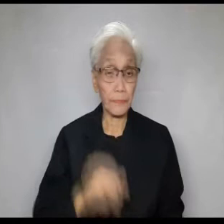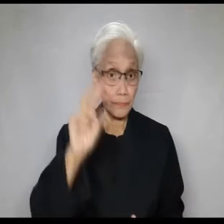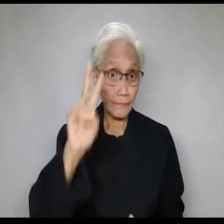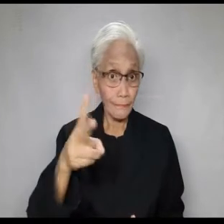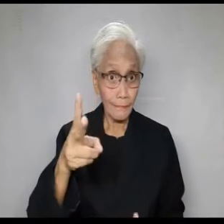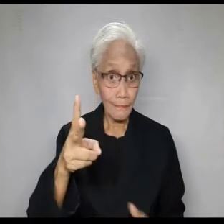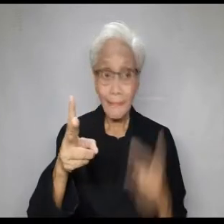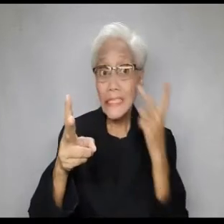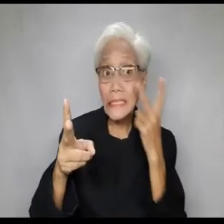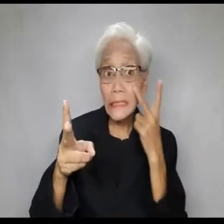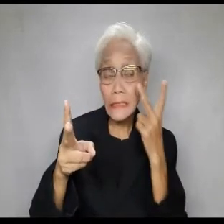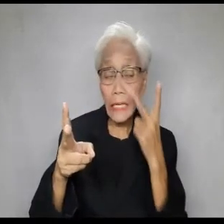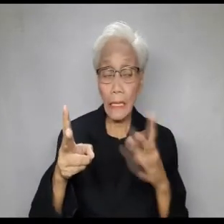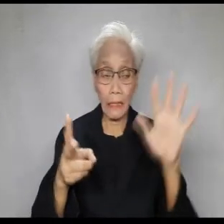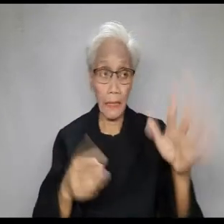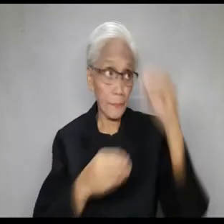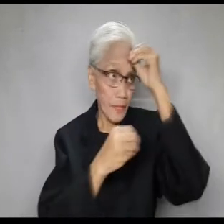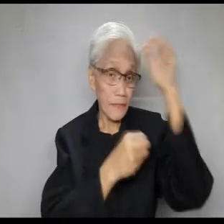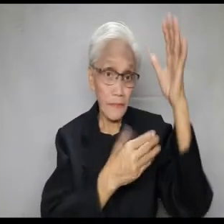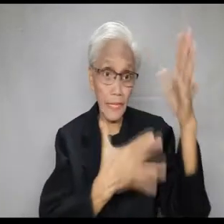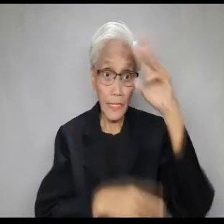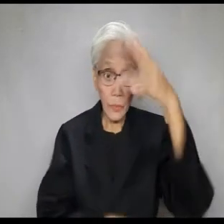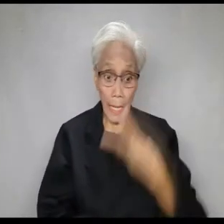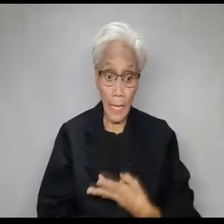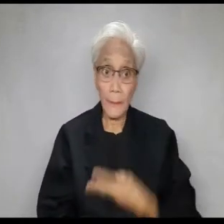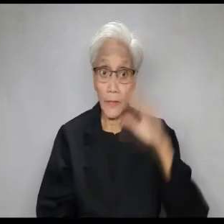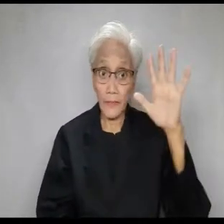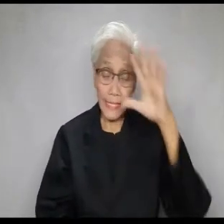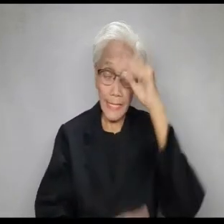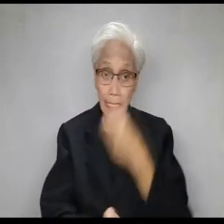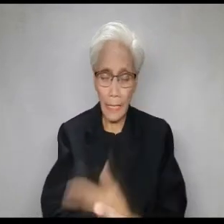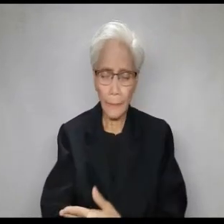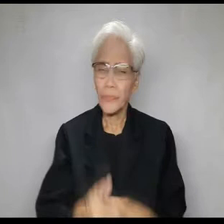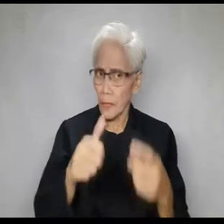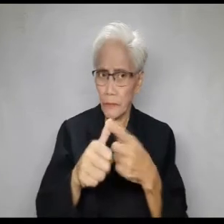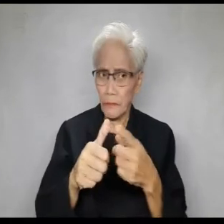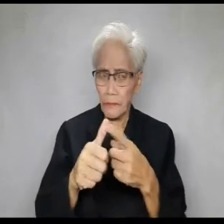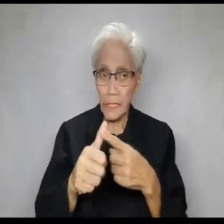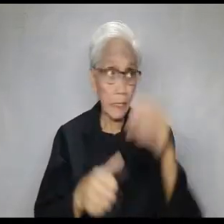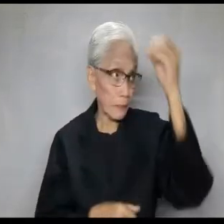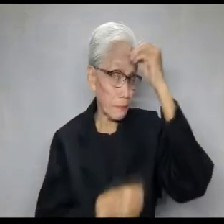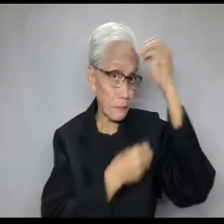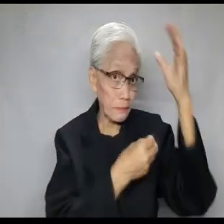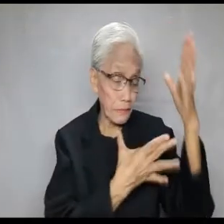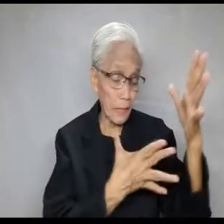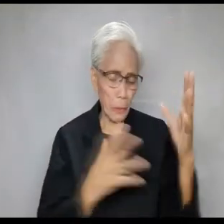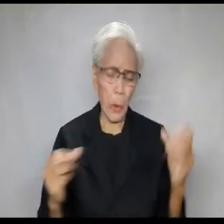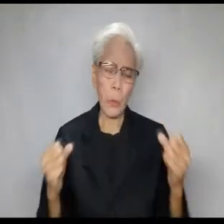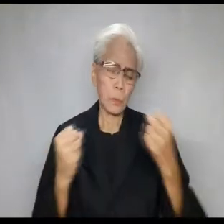The second is seen in the father's welcome of his son. First, he embraces